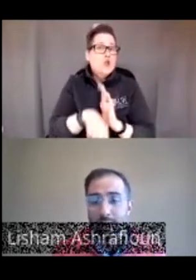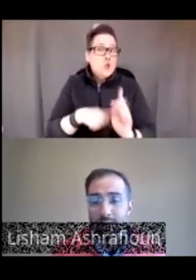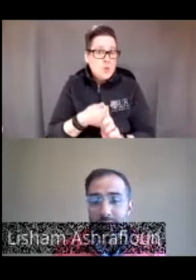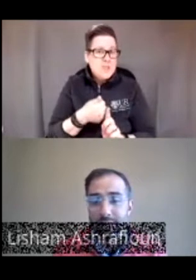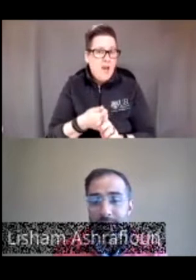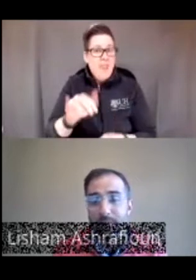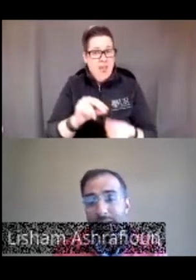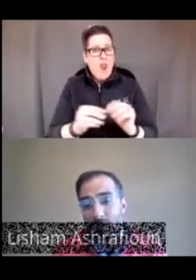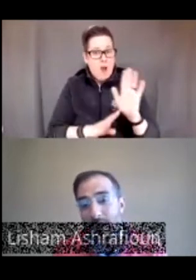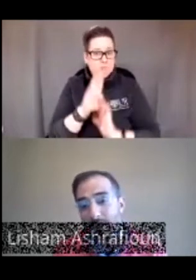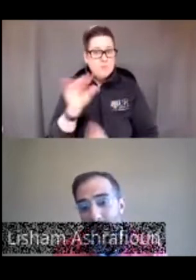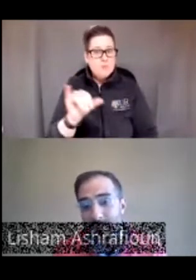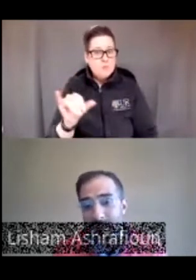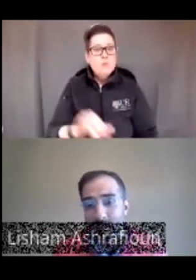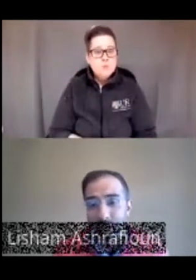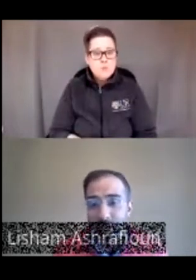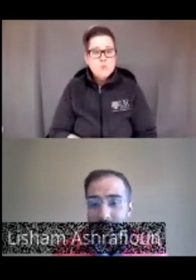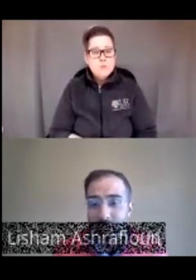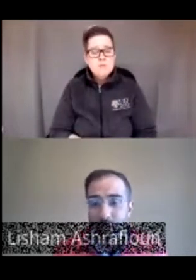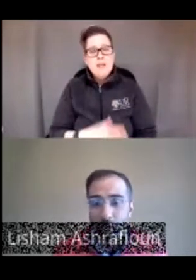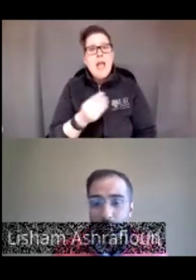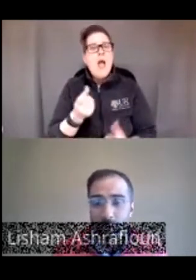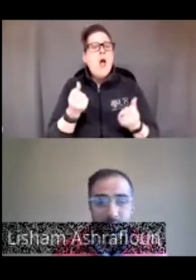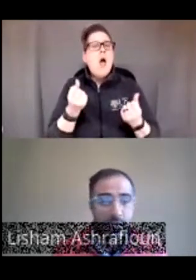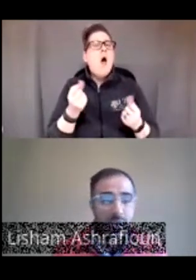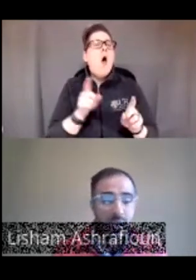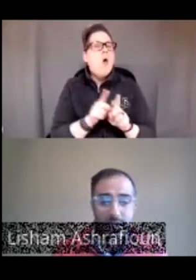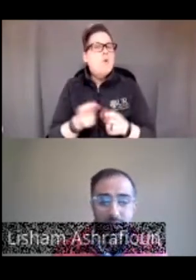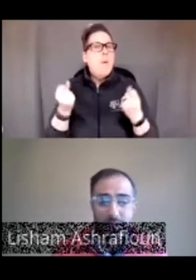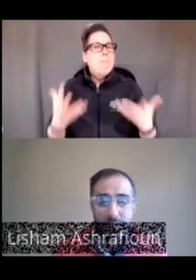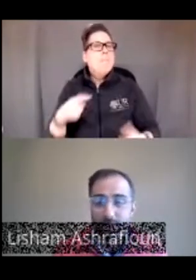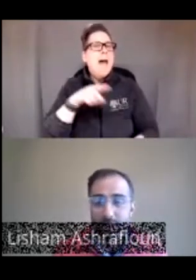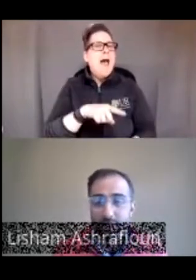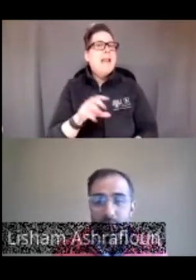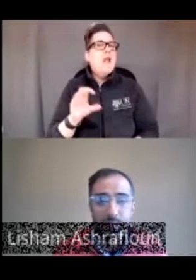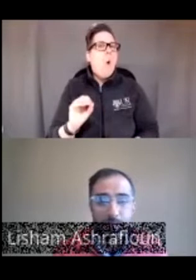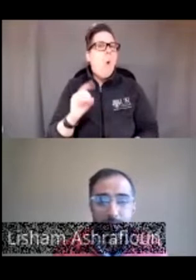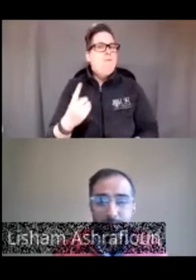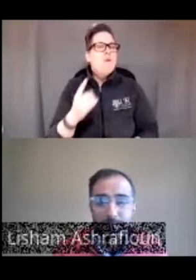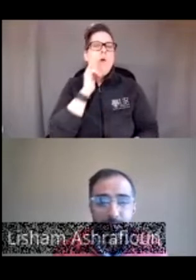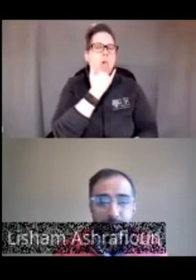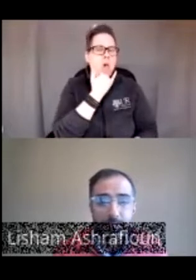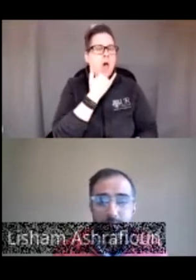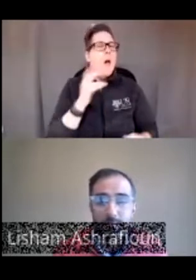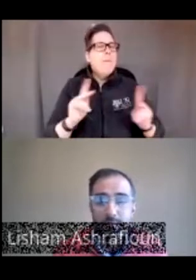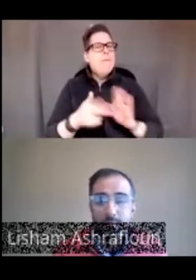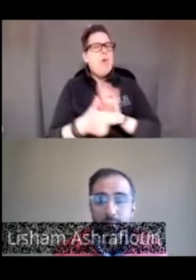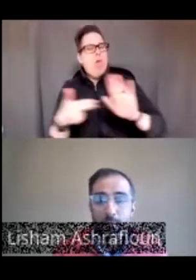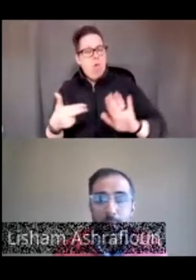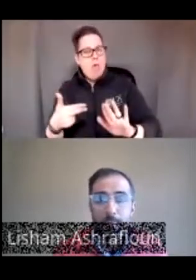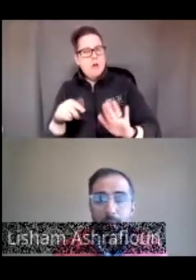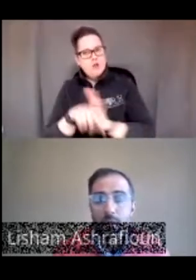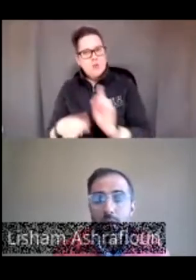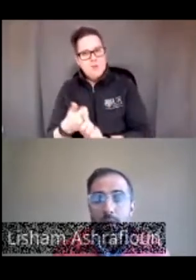climbed dramatically. And likely many of the unintentional overdoses are misclassified suicides as well.